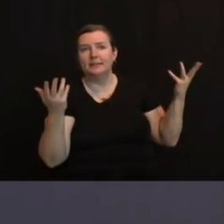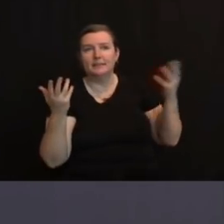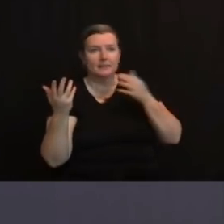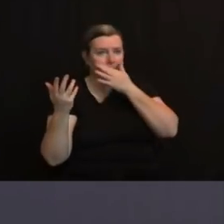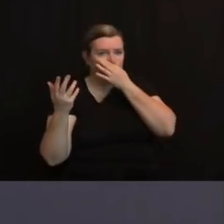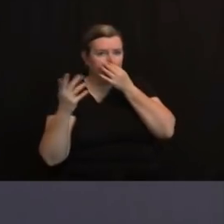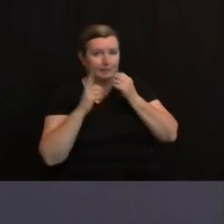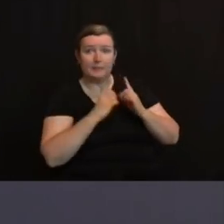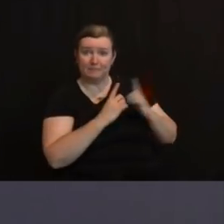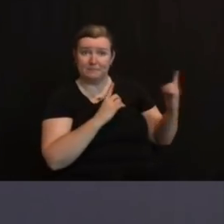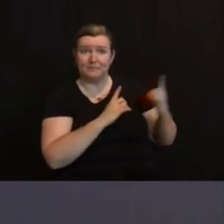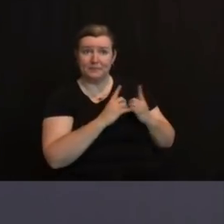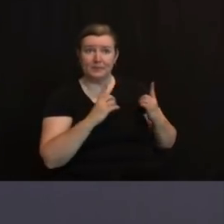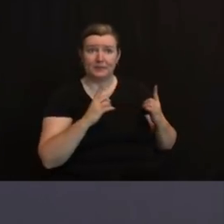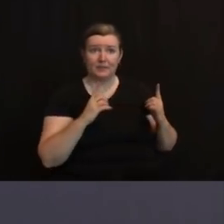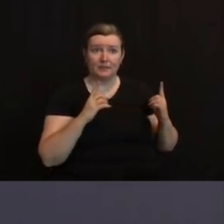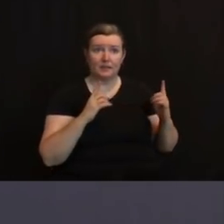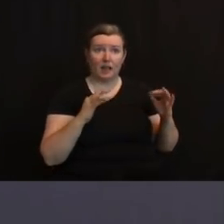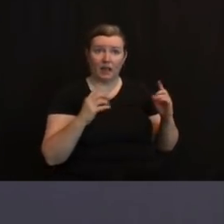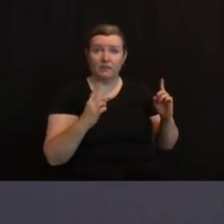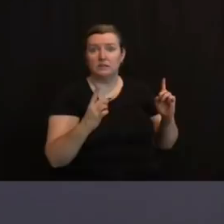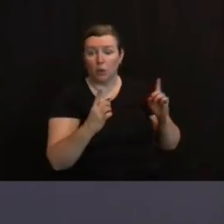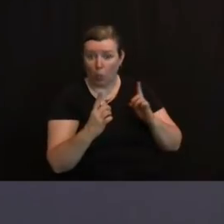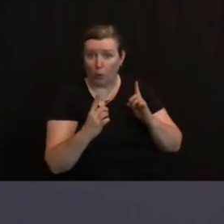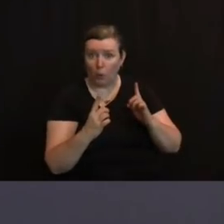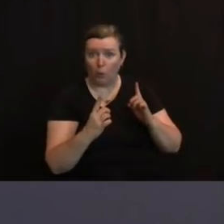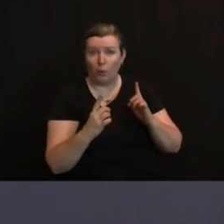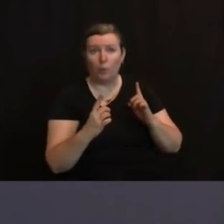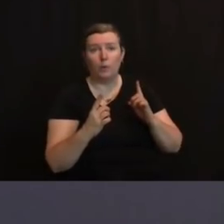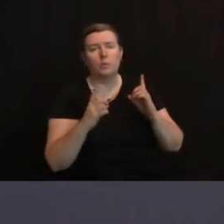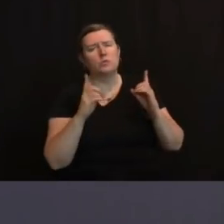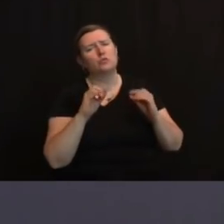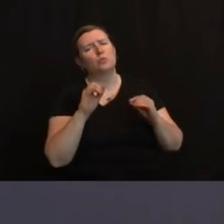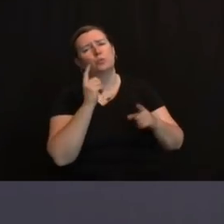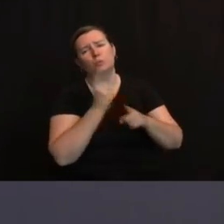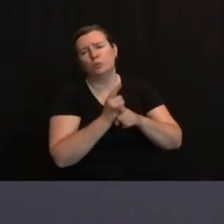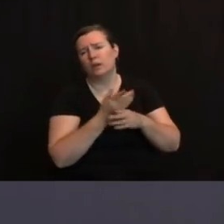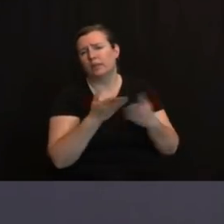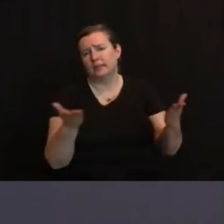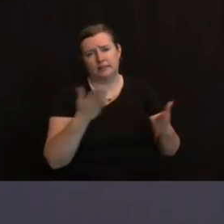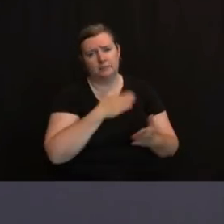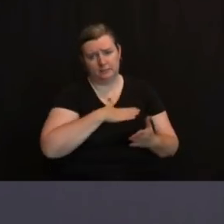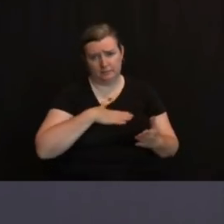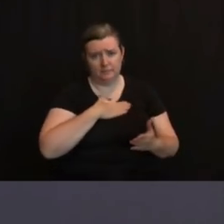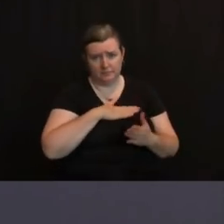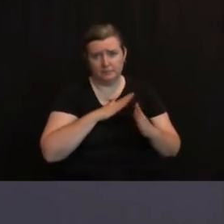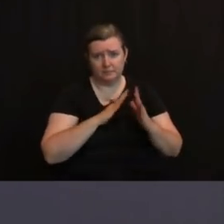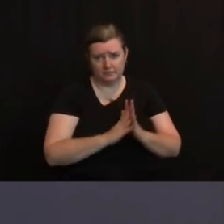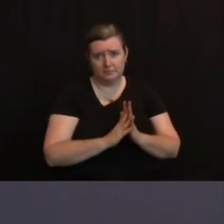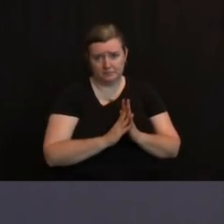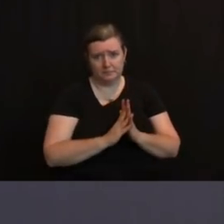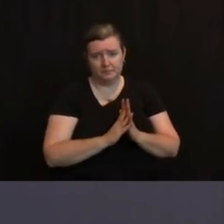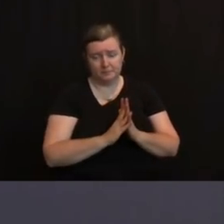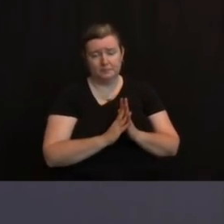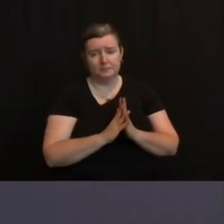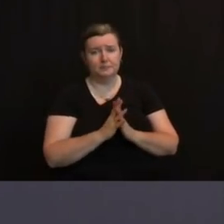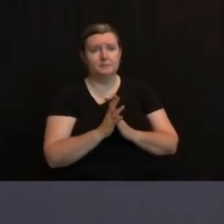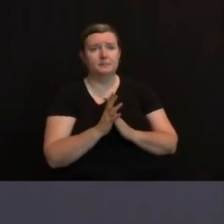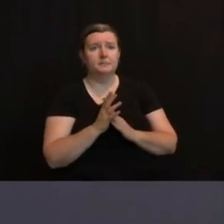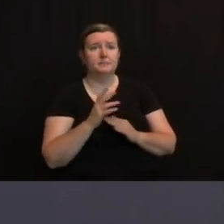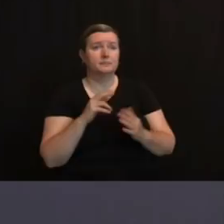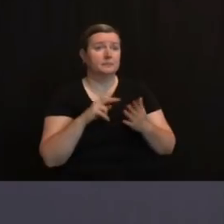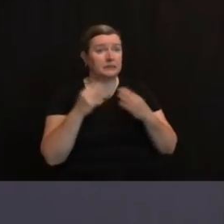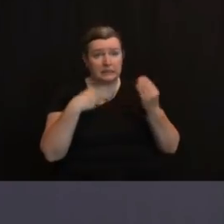some proximity, you gotta do the right thing. And that on that list is not while you're eating or drinking